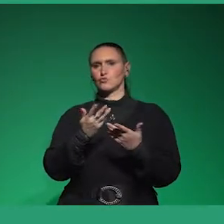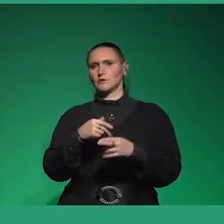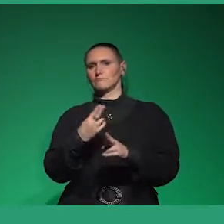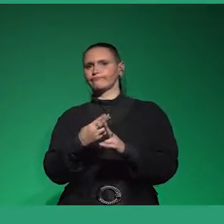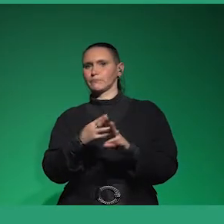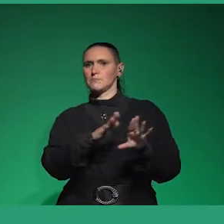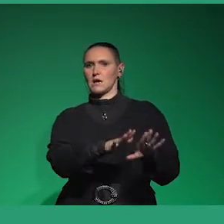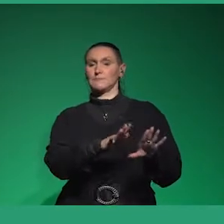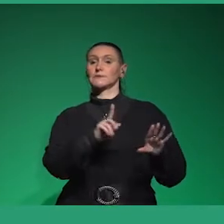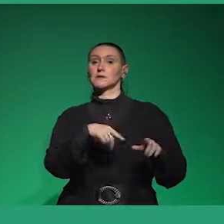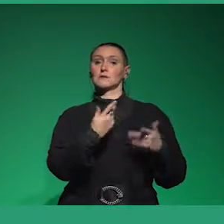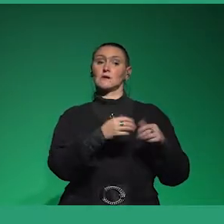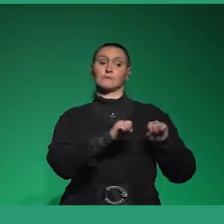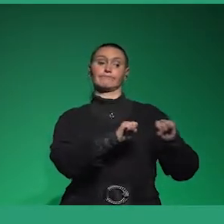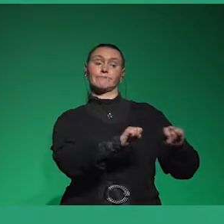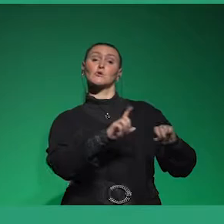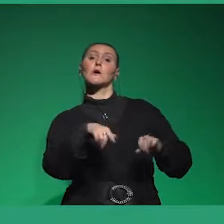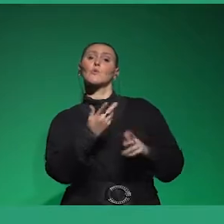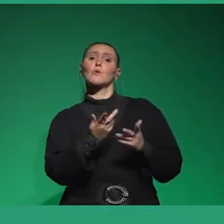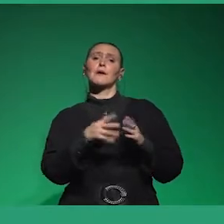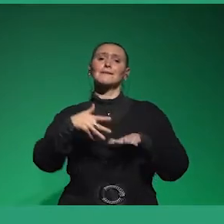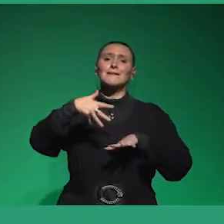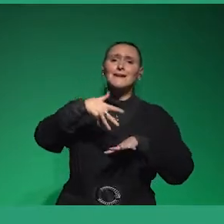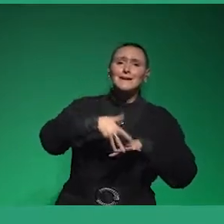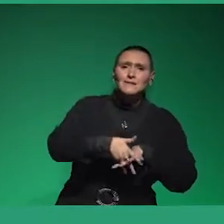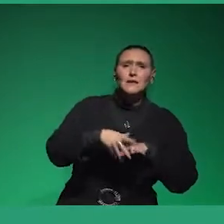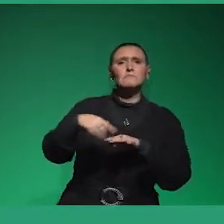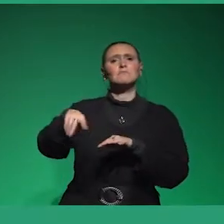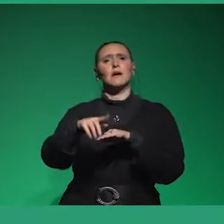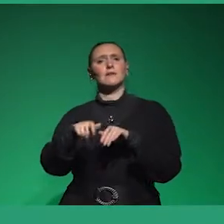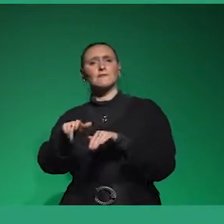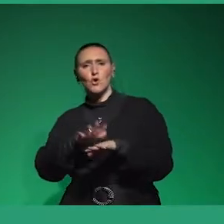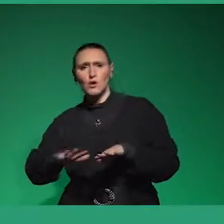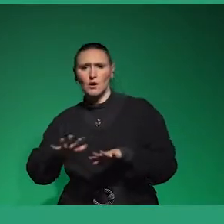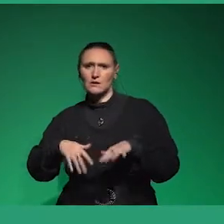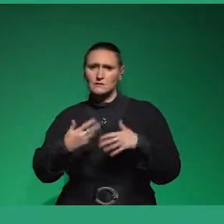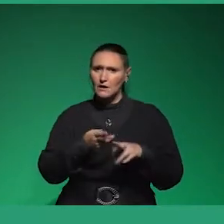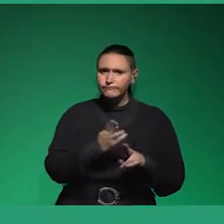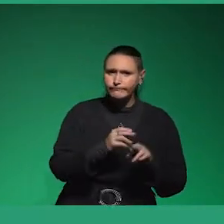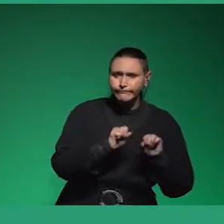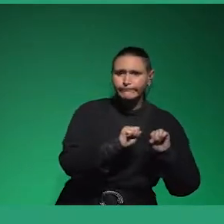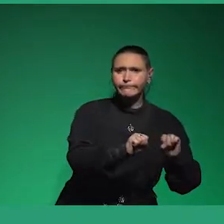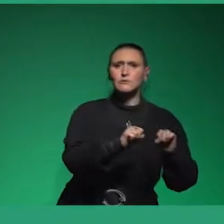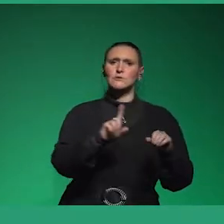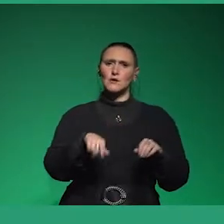cultural, social, and economic well-being, and the economic development of the community.